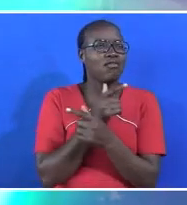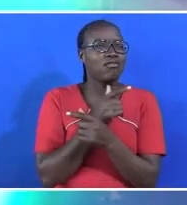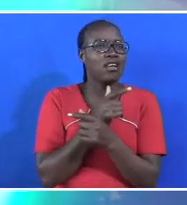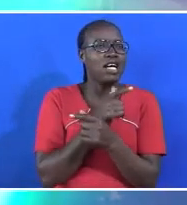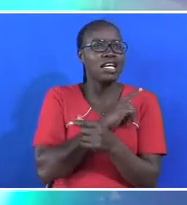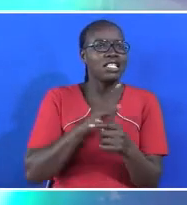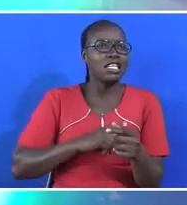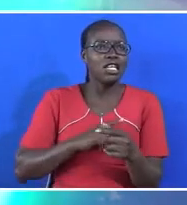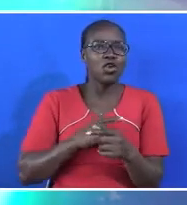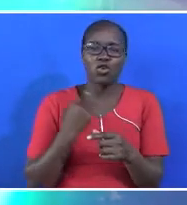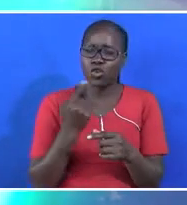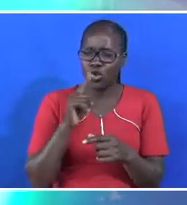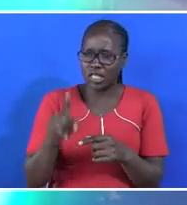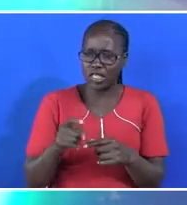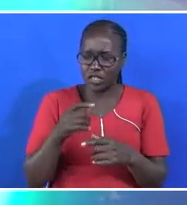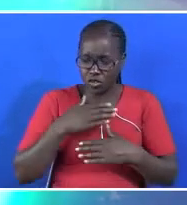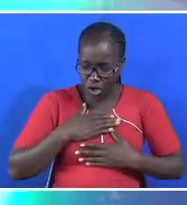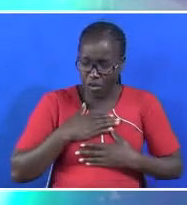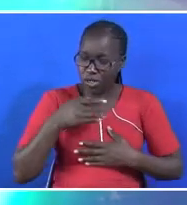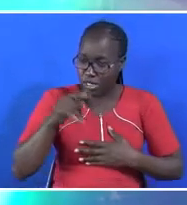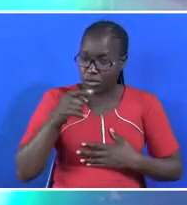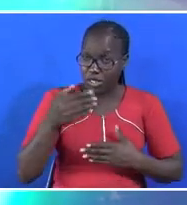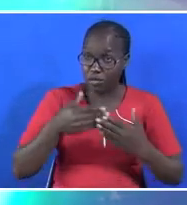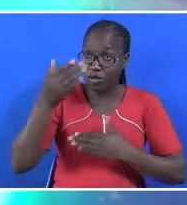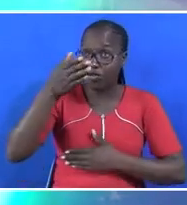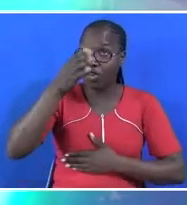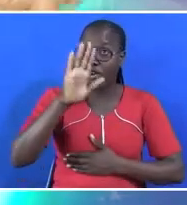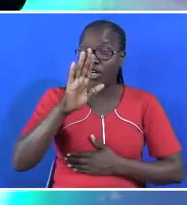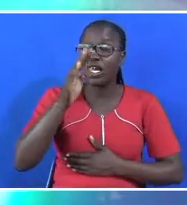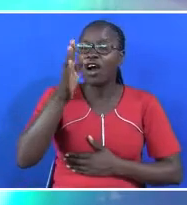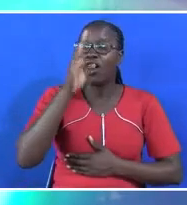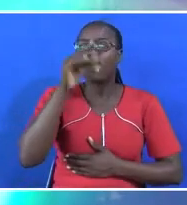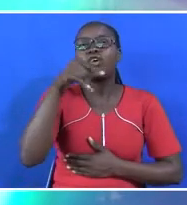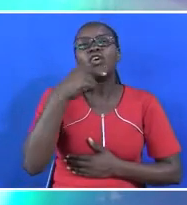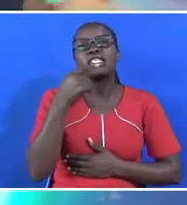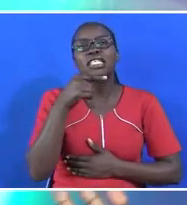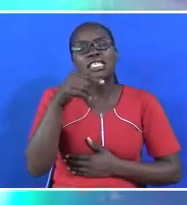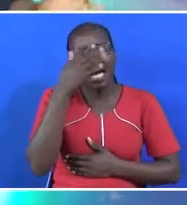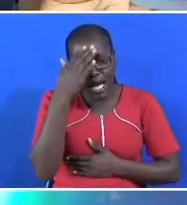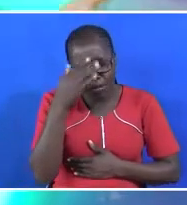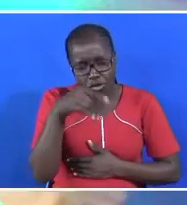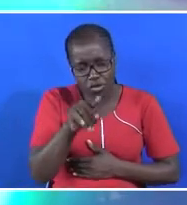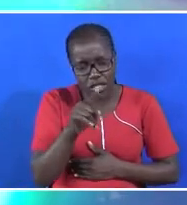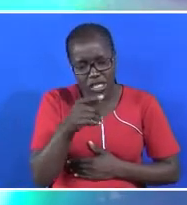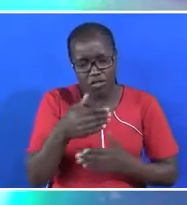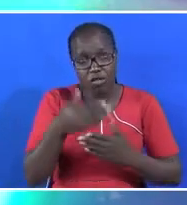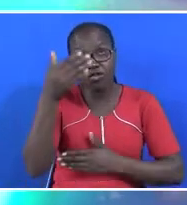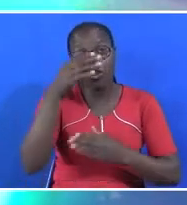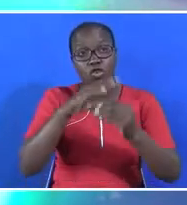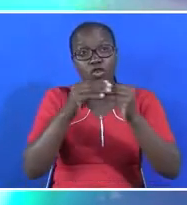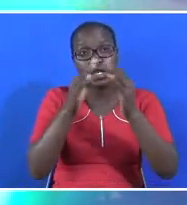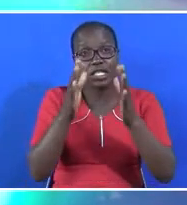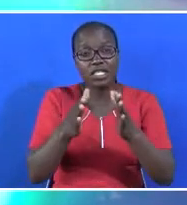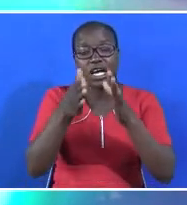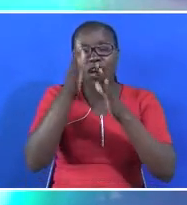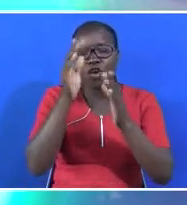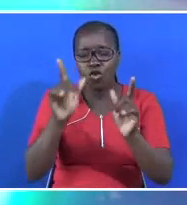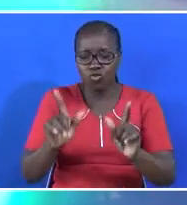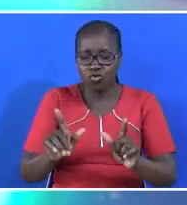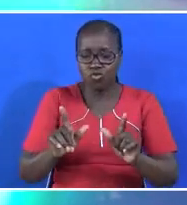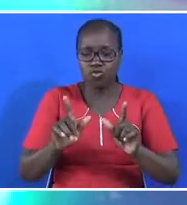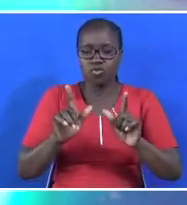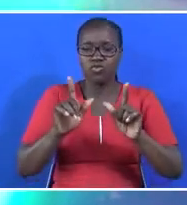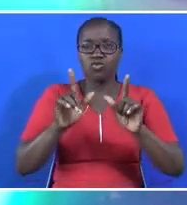need to humble themselves before God. Amen? The Bible says, humble yourself before your Creator. God will lift you